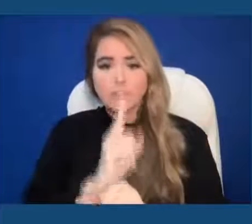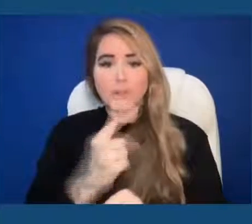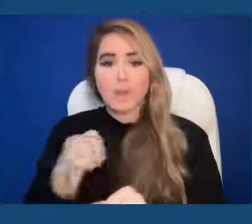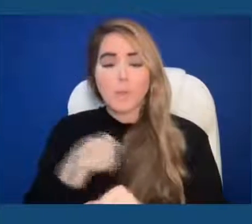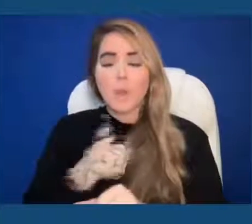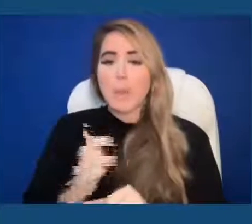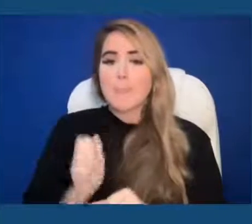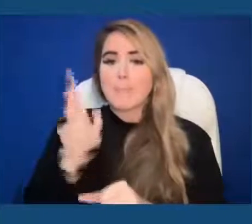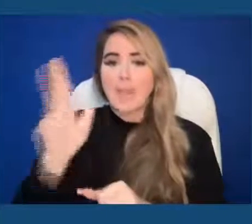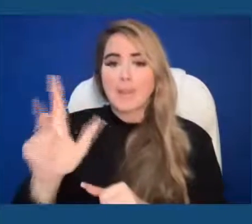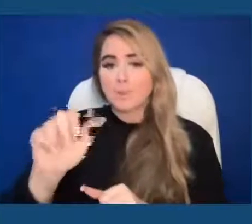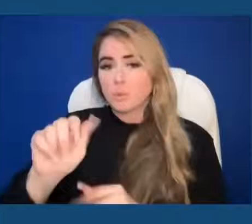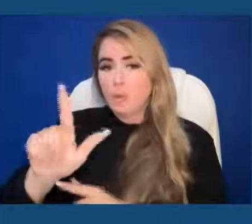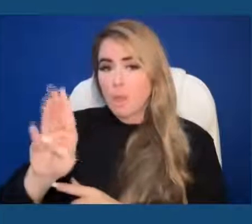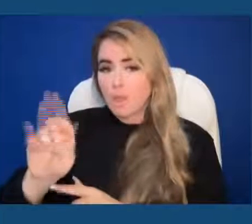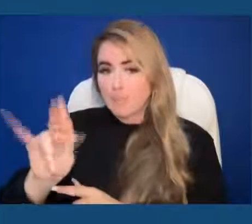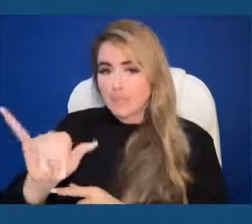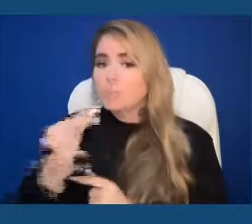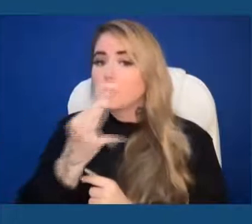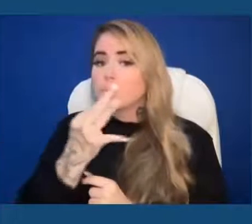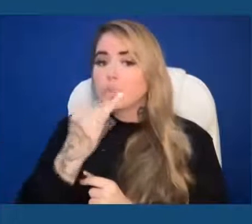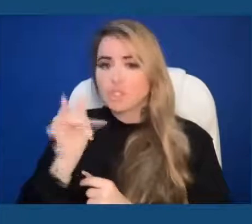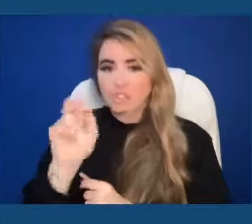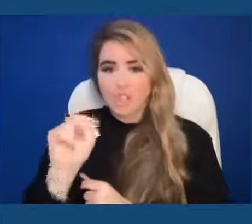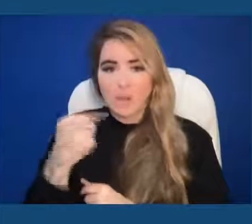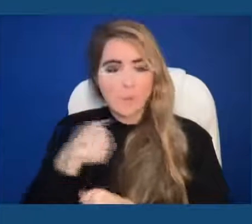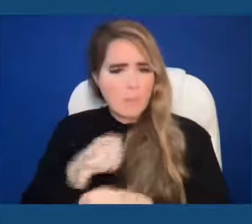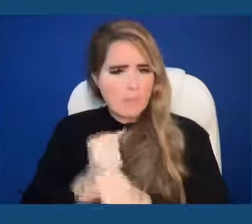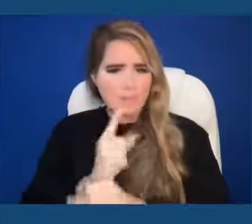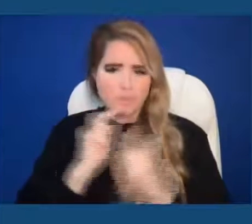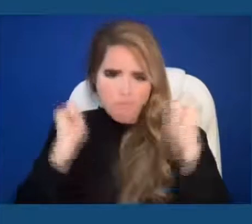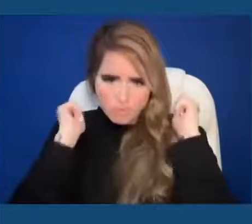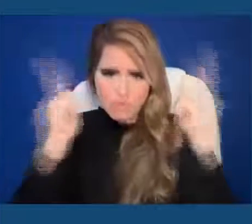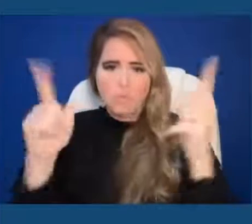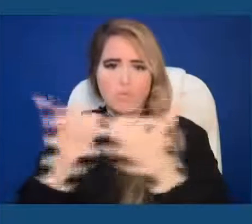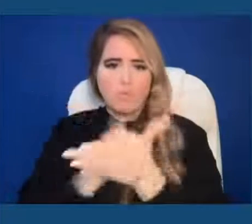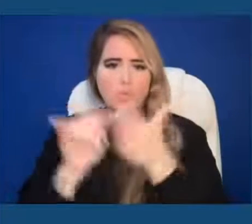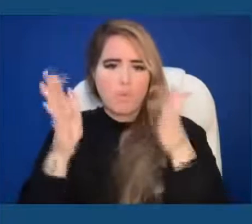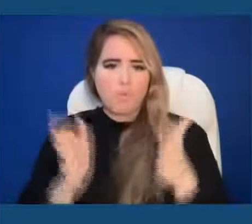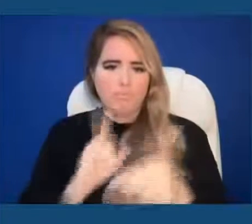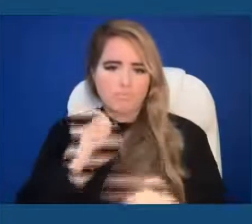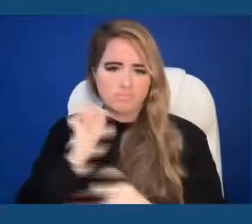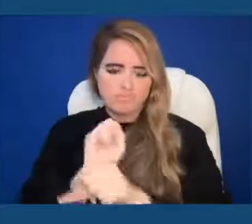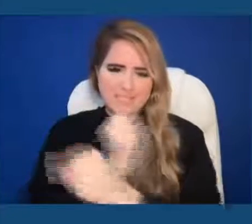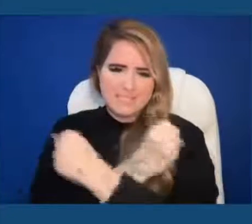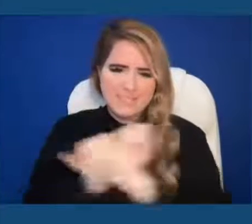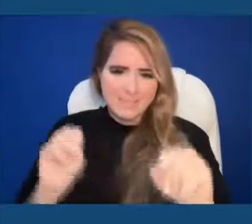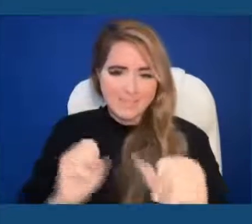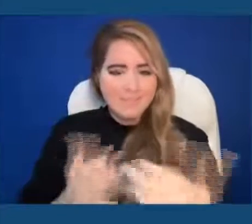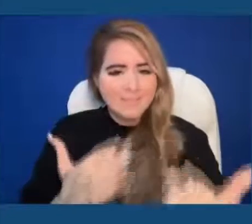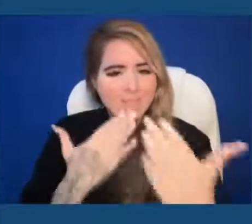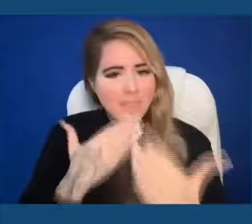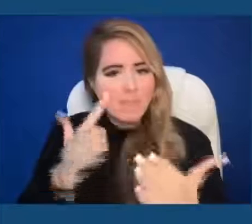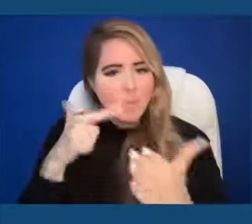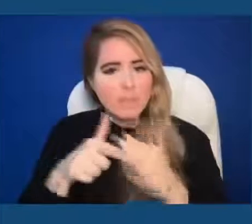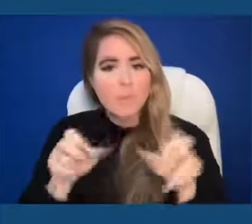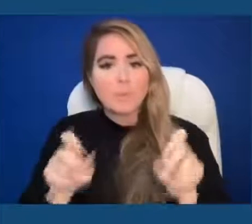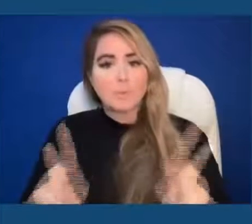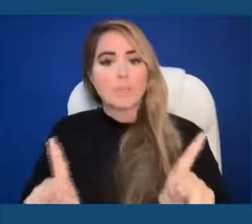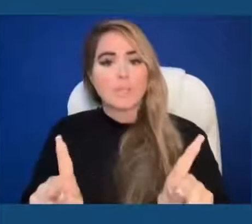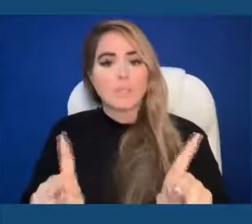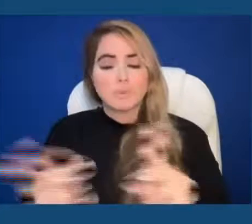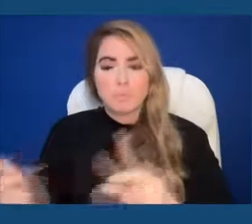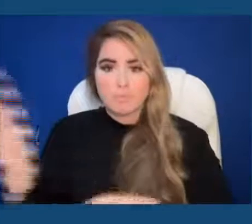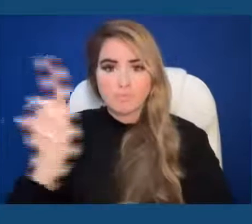in January, that we continue to make sure all New Yorkers are safe. Thank you so much for this opportunity to be here, and I look